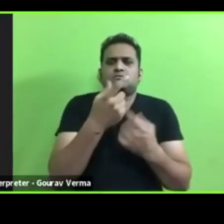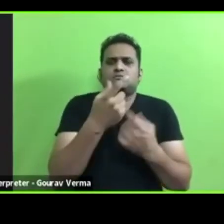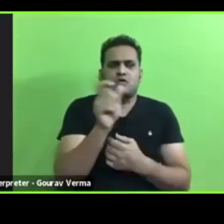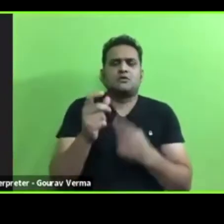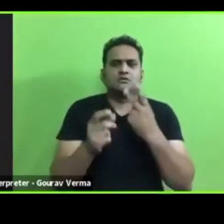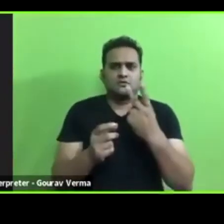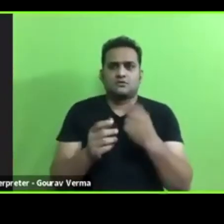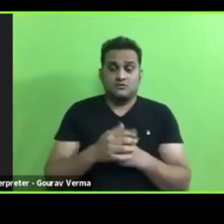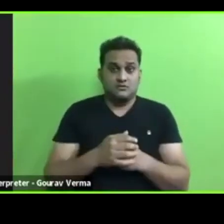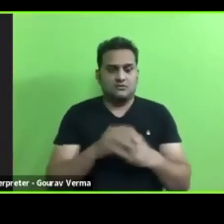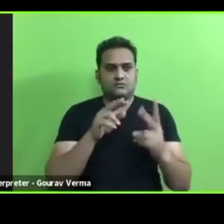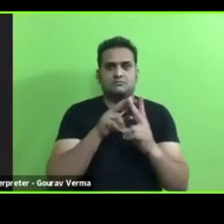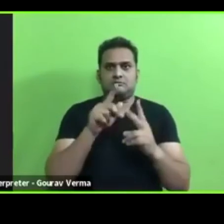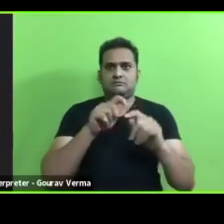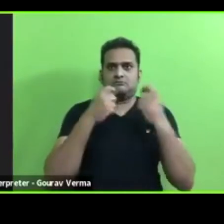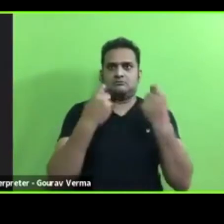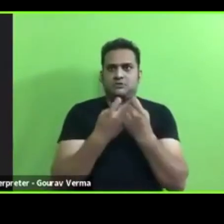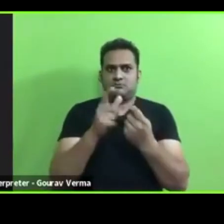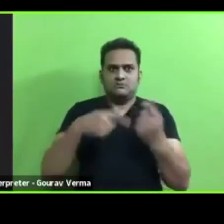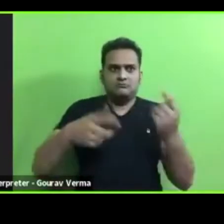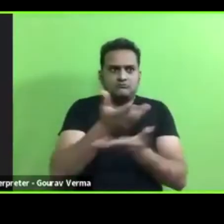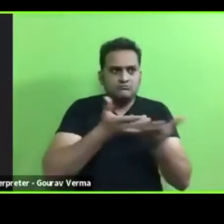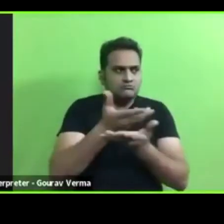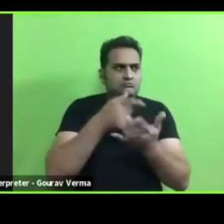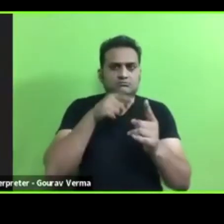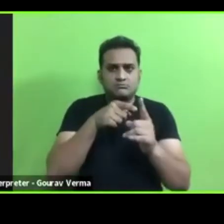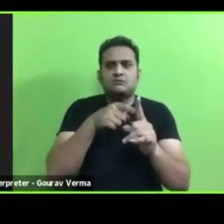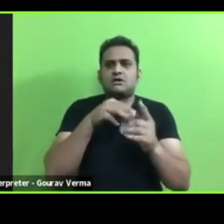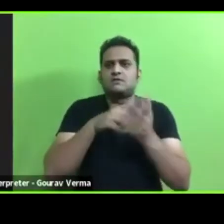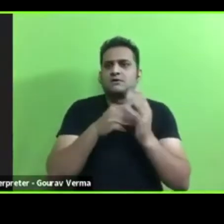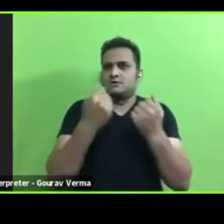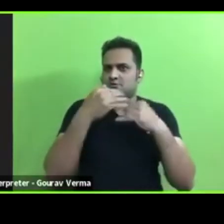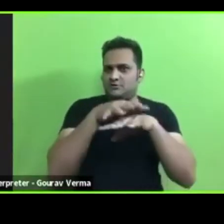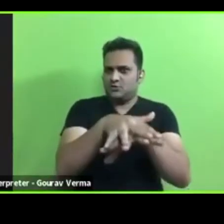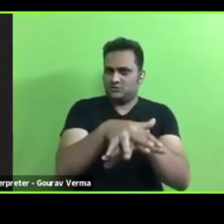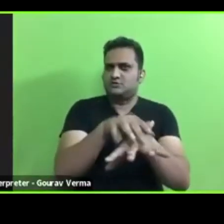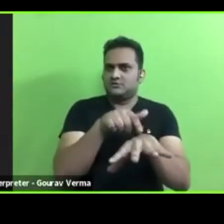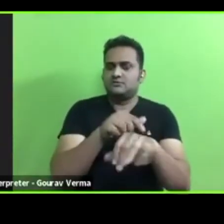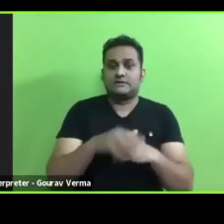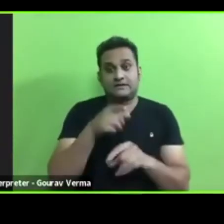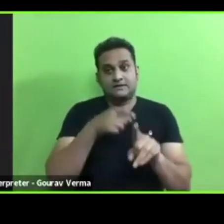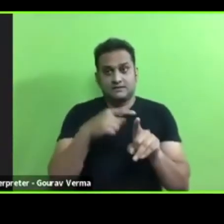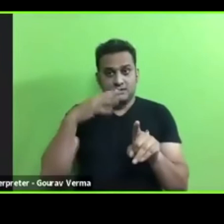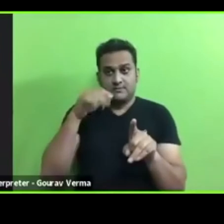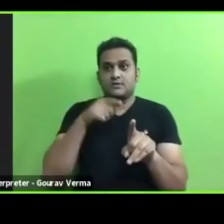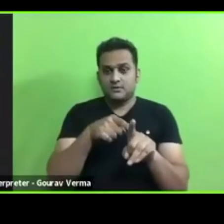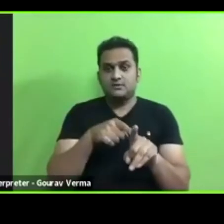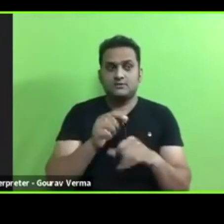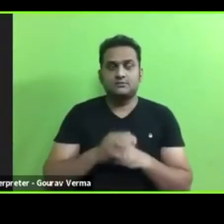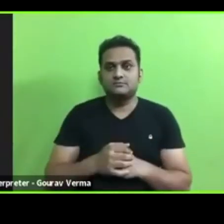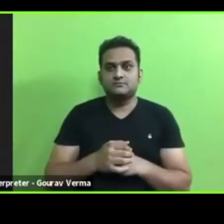which is there in the theme of today's conversation, which is inclusion. And I think it's important that that word